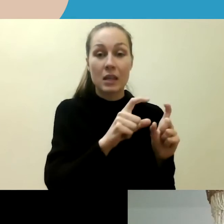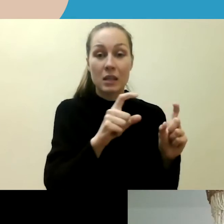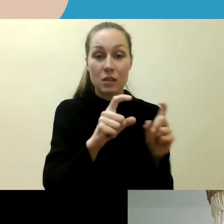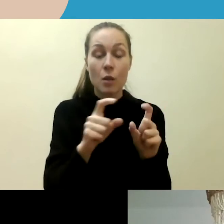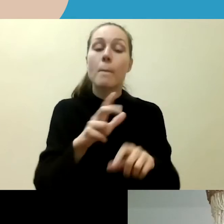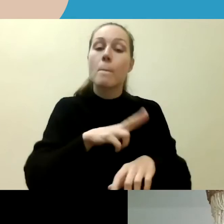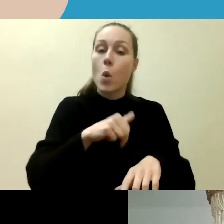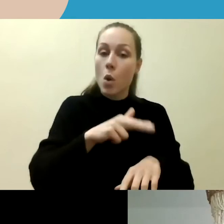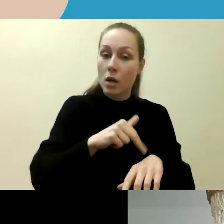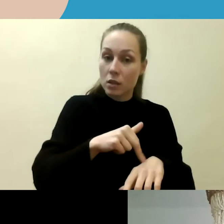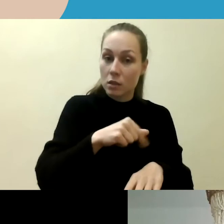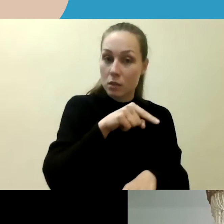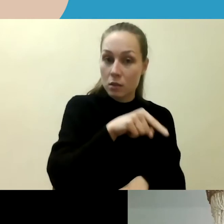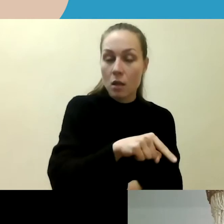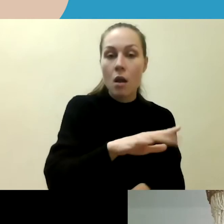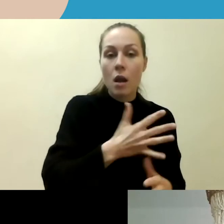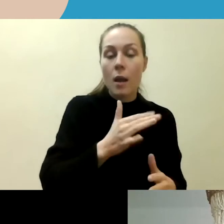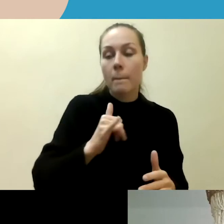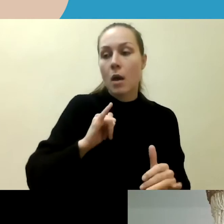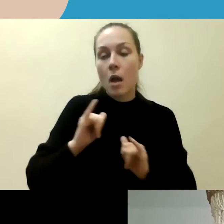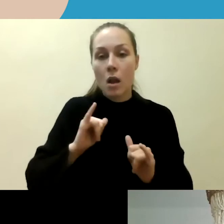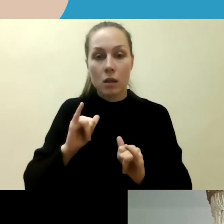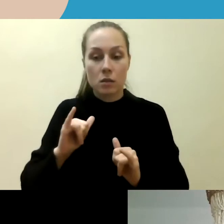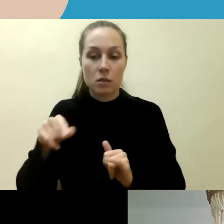I'd like to say that